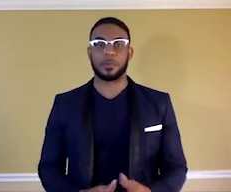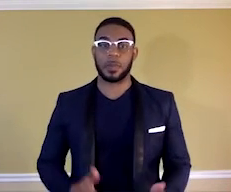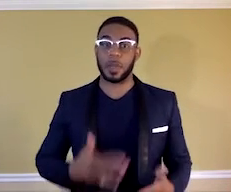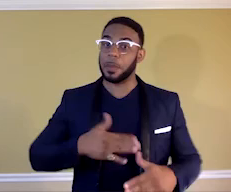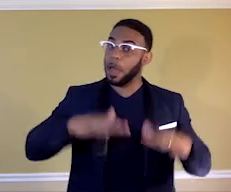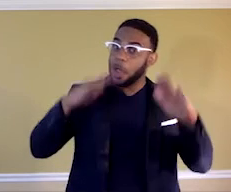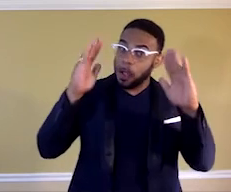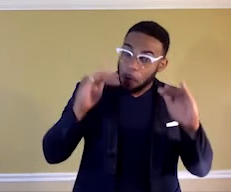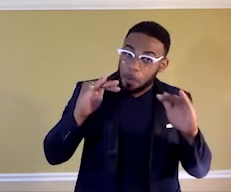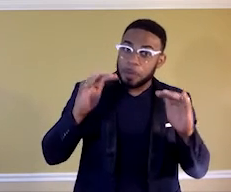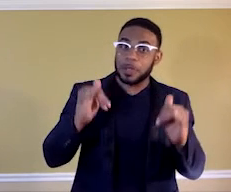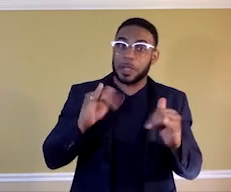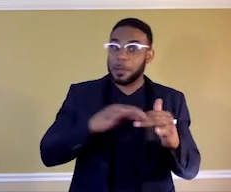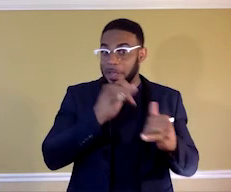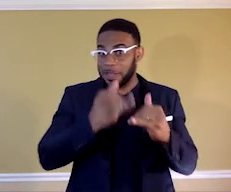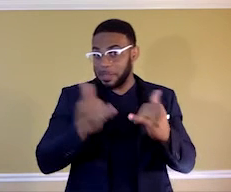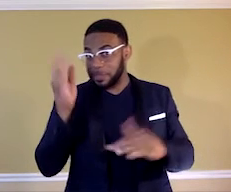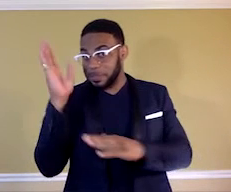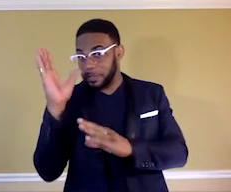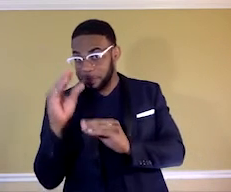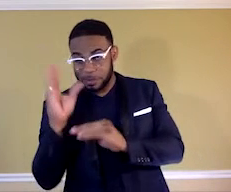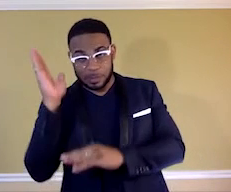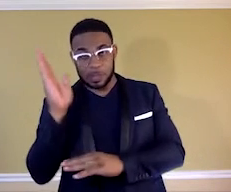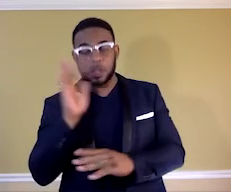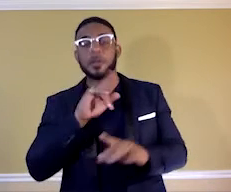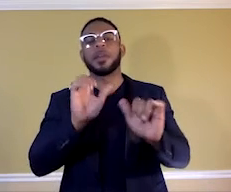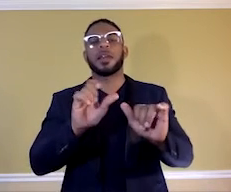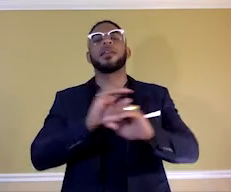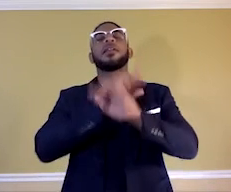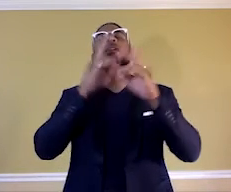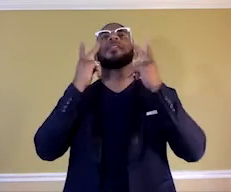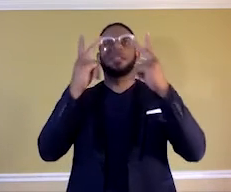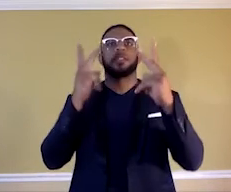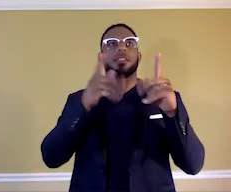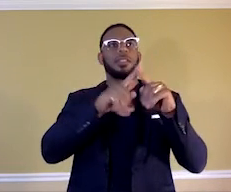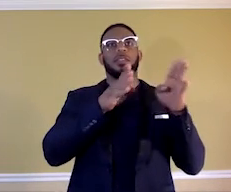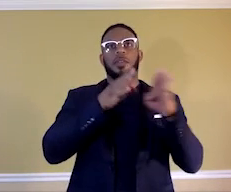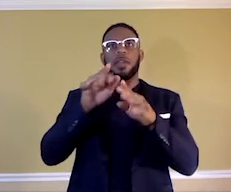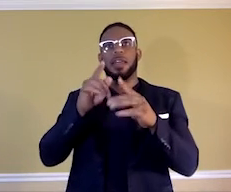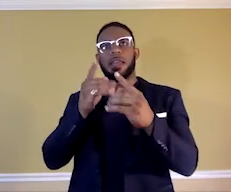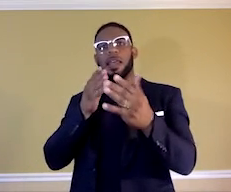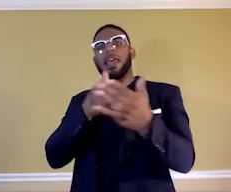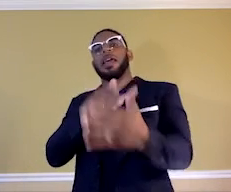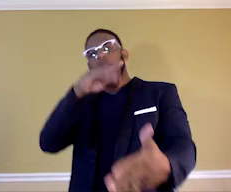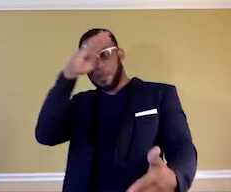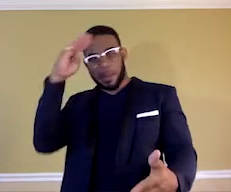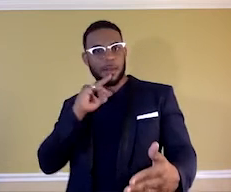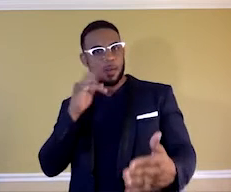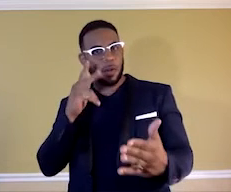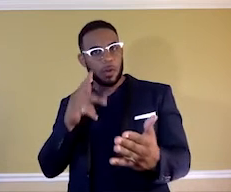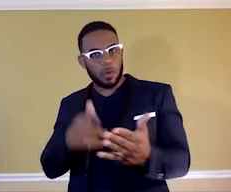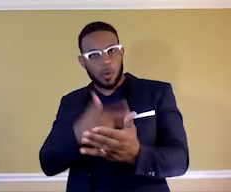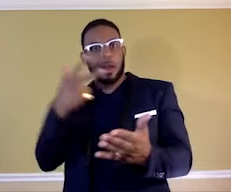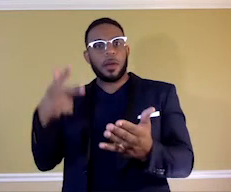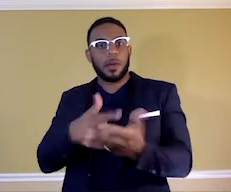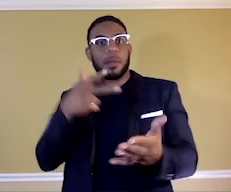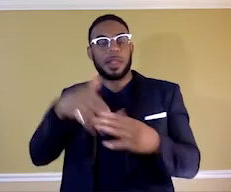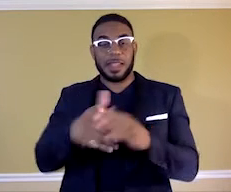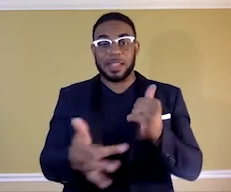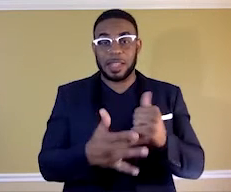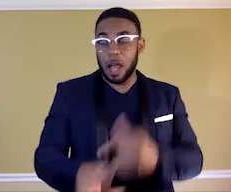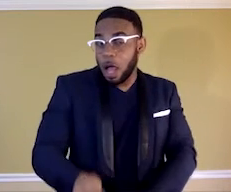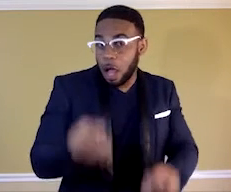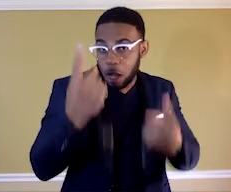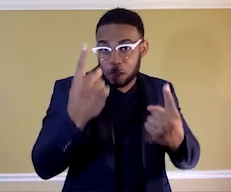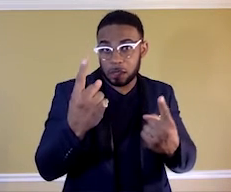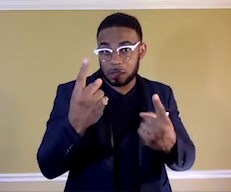My hope is that by the end of this session, you will be able to clearly see the ways that anti-Blackness is replicated in technology and